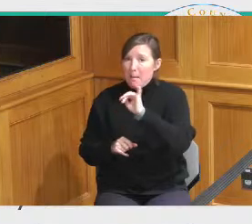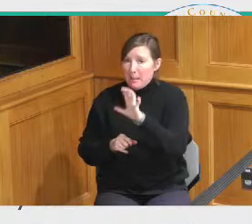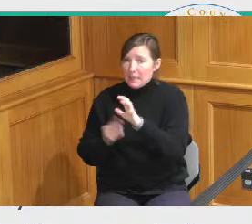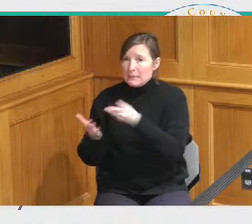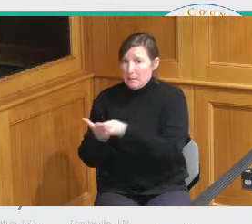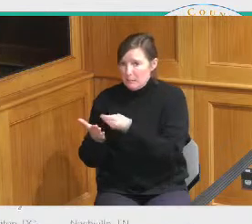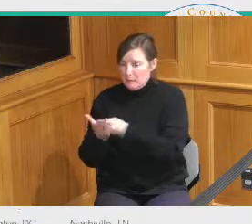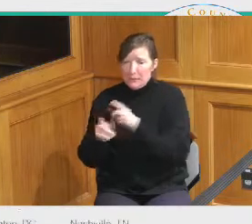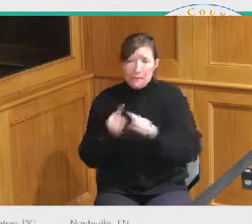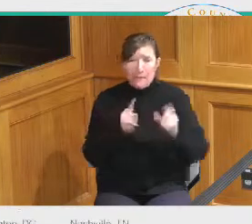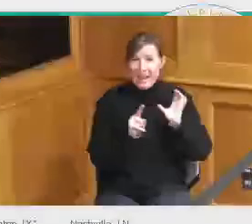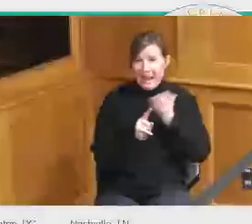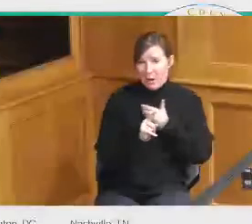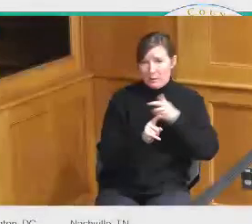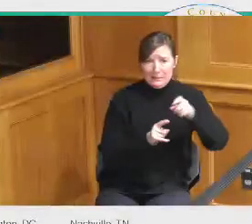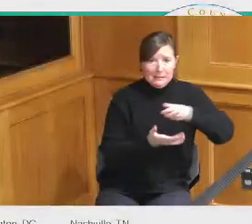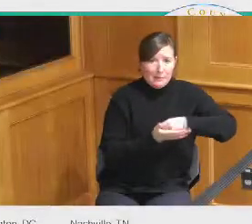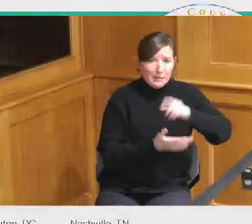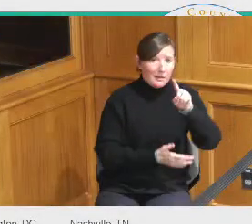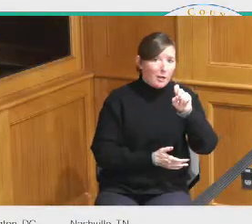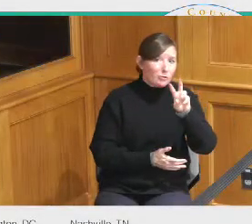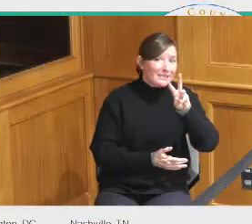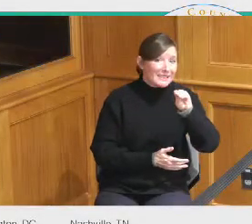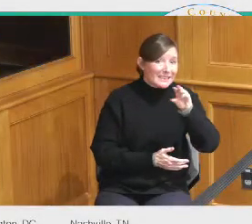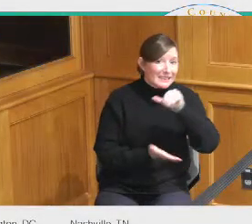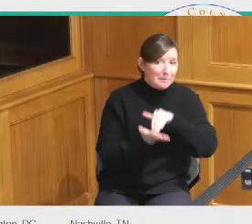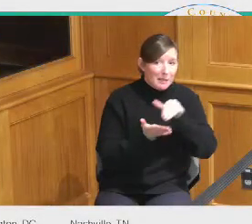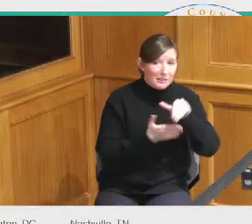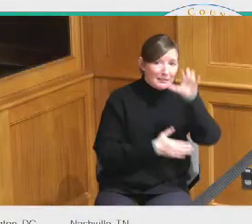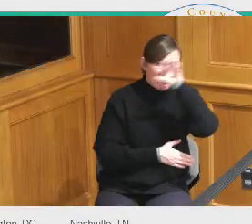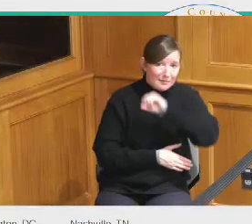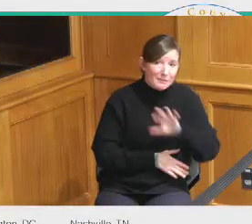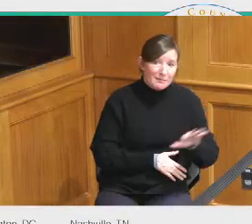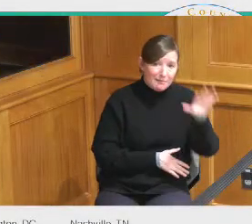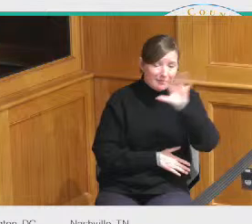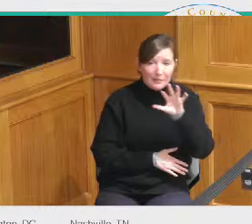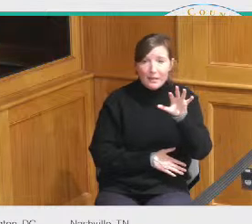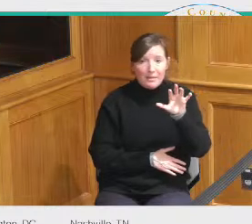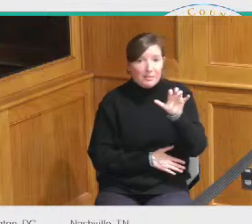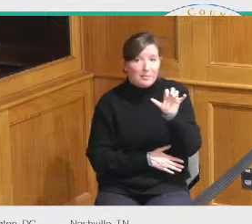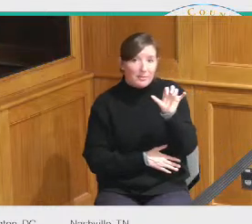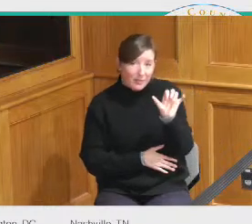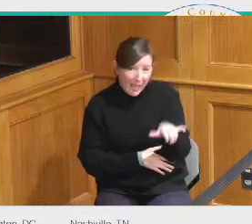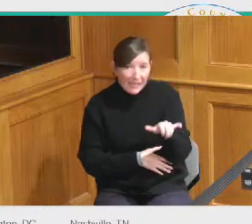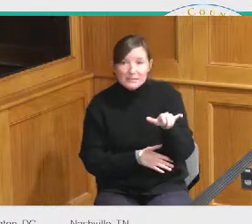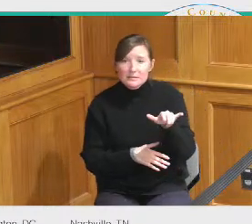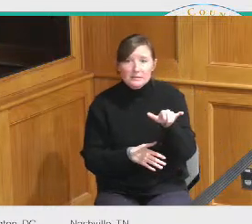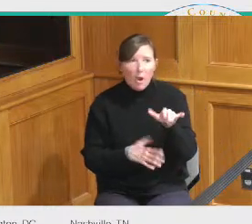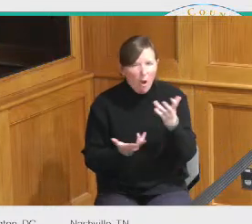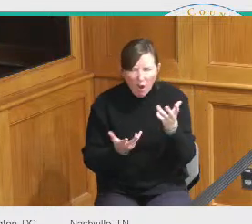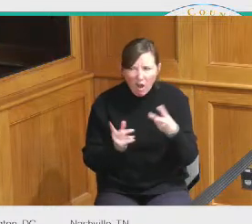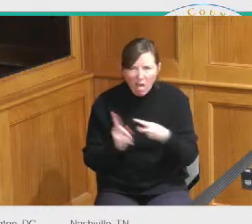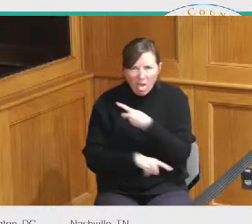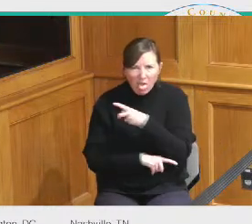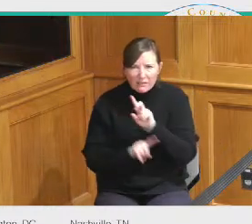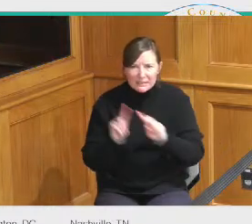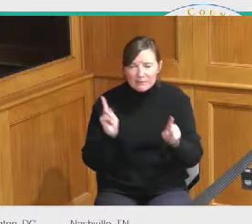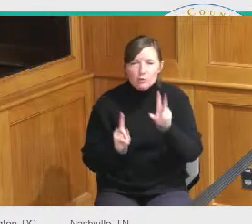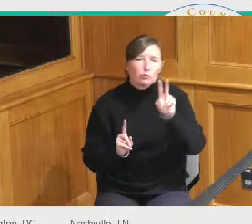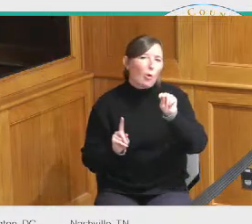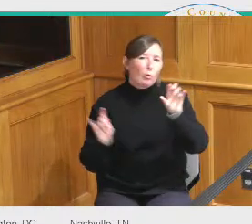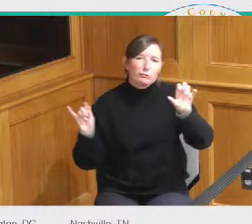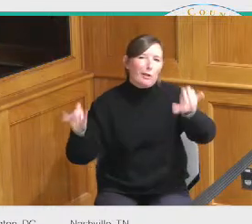at $160 million. That is not out of the realm of ordinary, considering